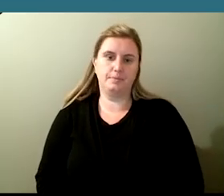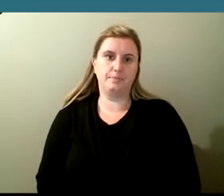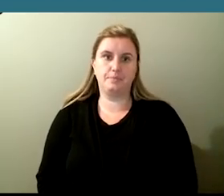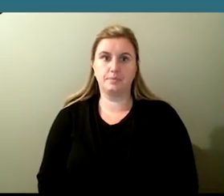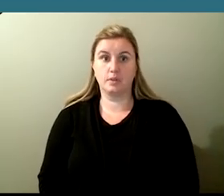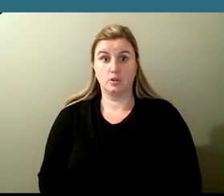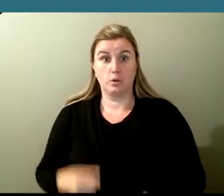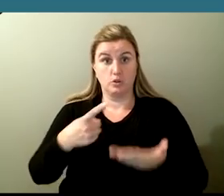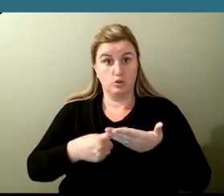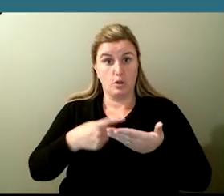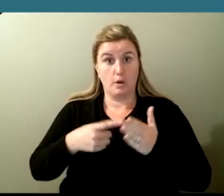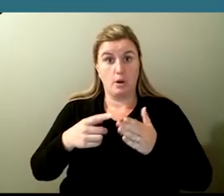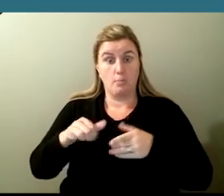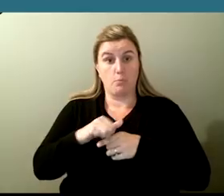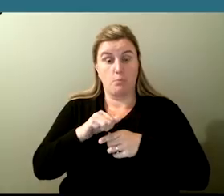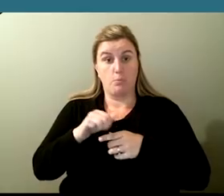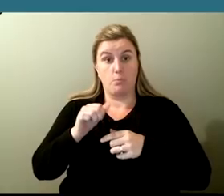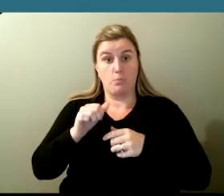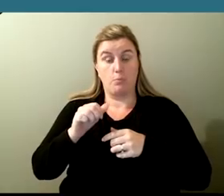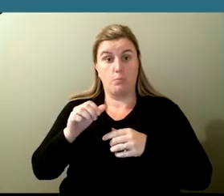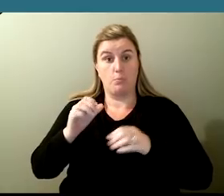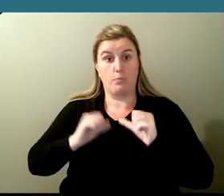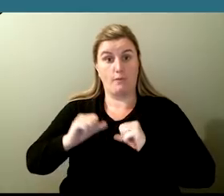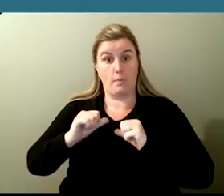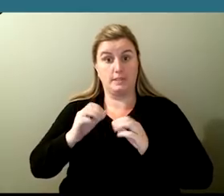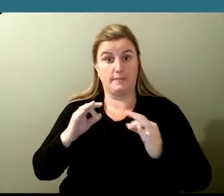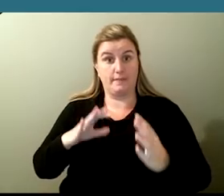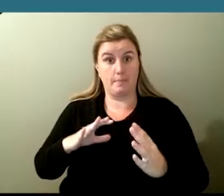So when talking about performance feedback as a component